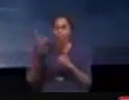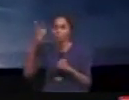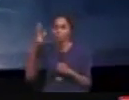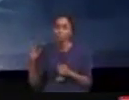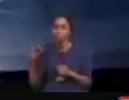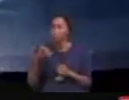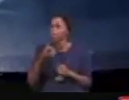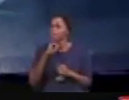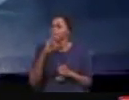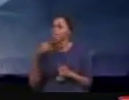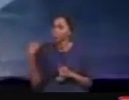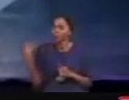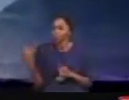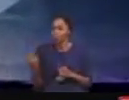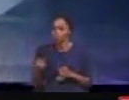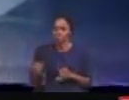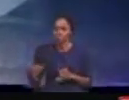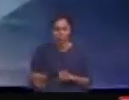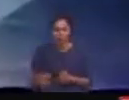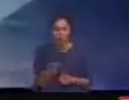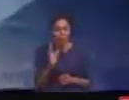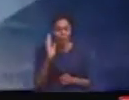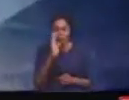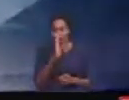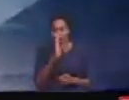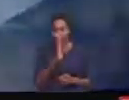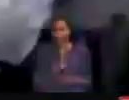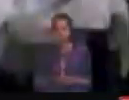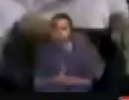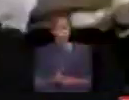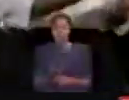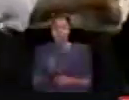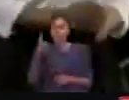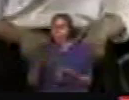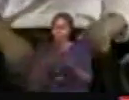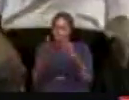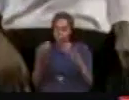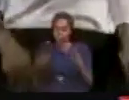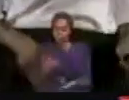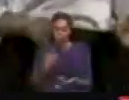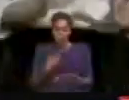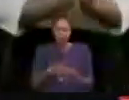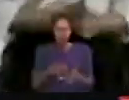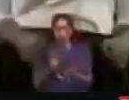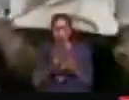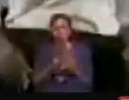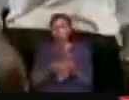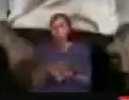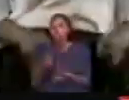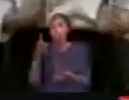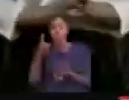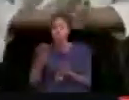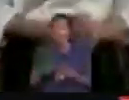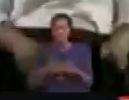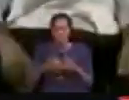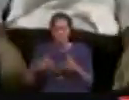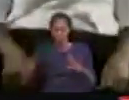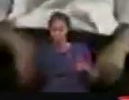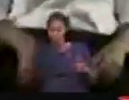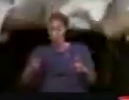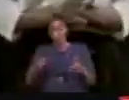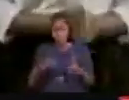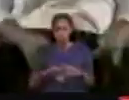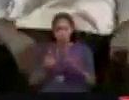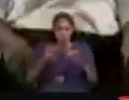who evermore will be. He opened the prison doors. He parted the raging